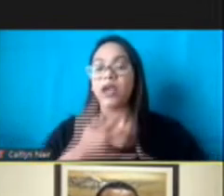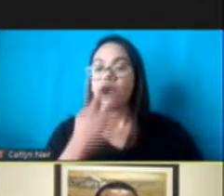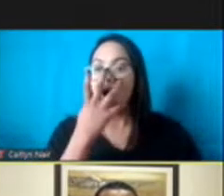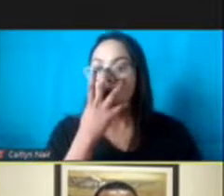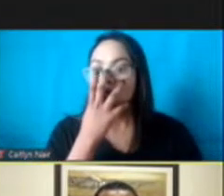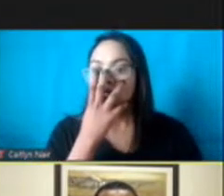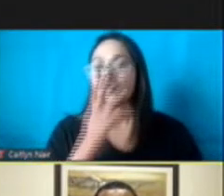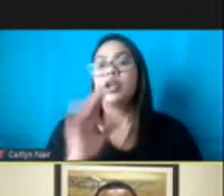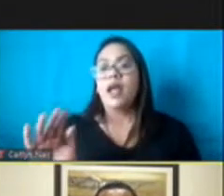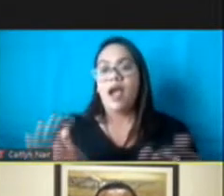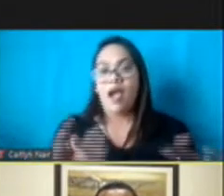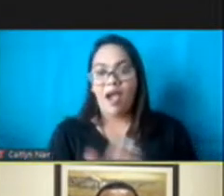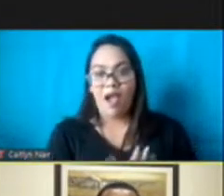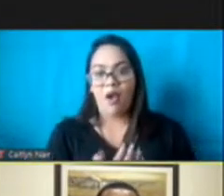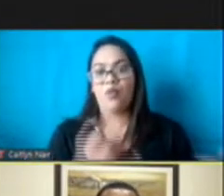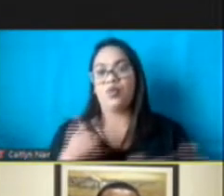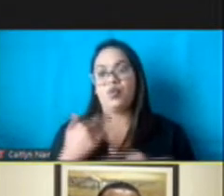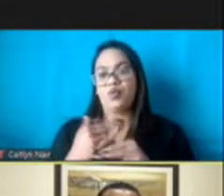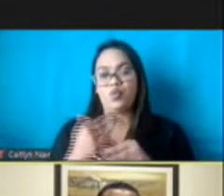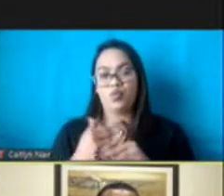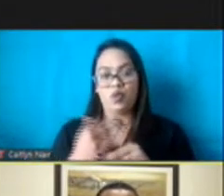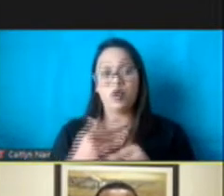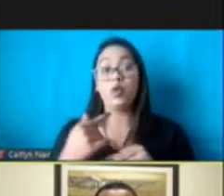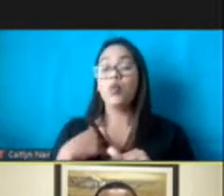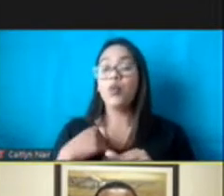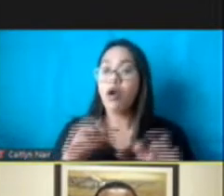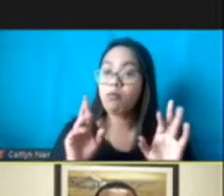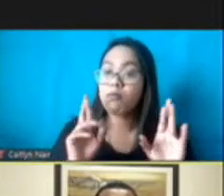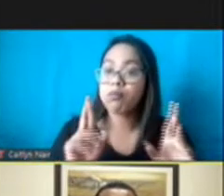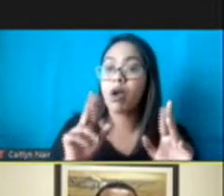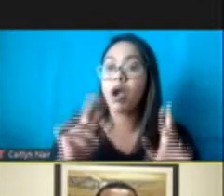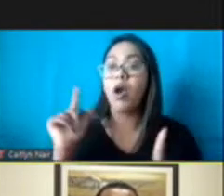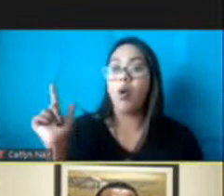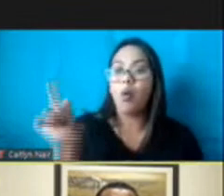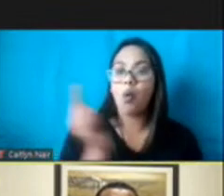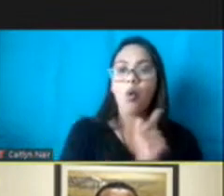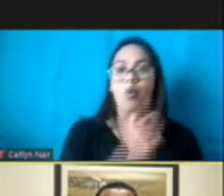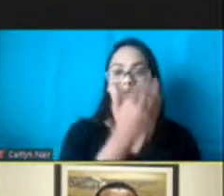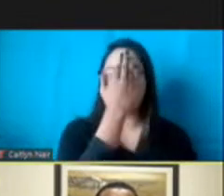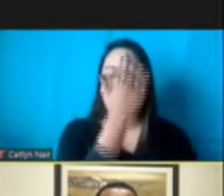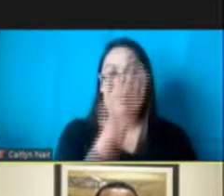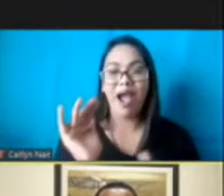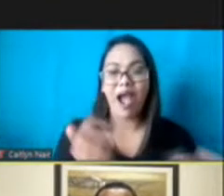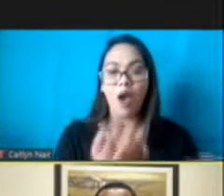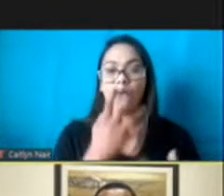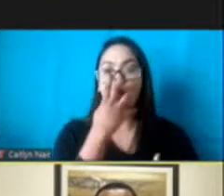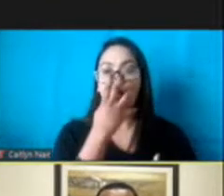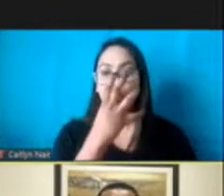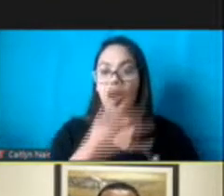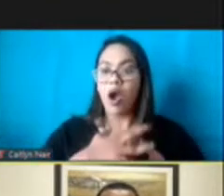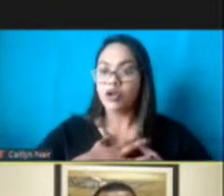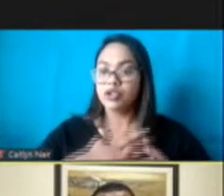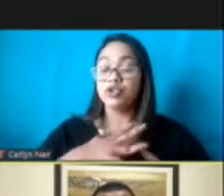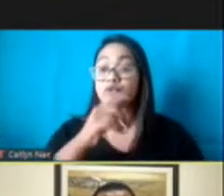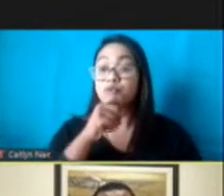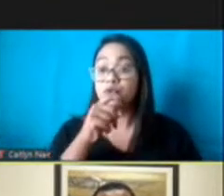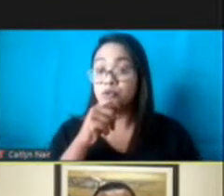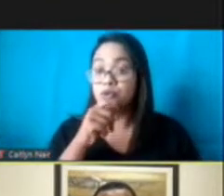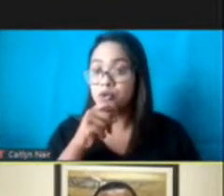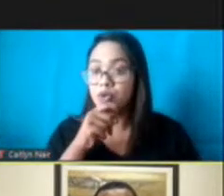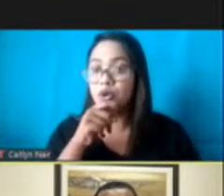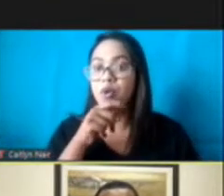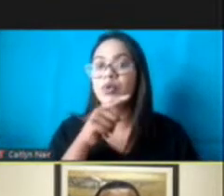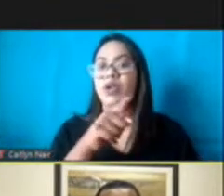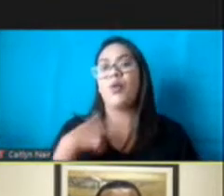sufficient capacity, oxygen, staff to be able to cope with the third wave peak, if more, and it at this point in time does not look